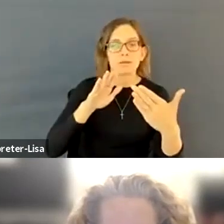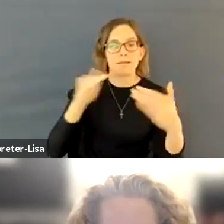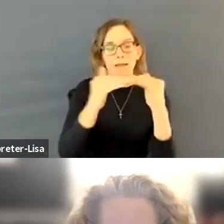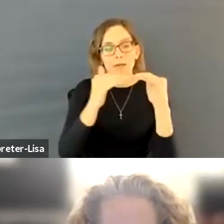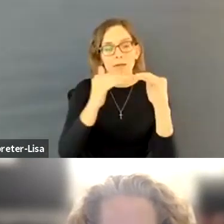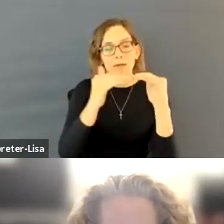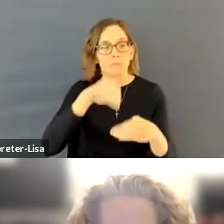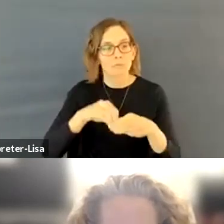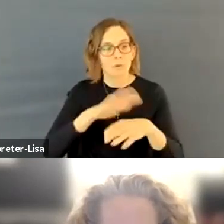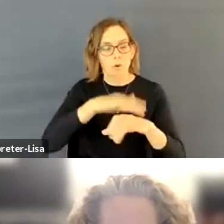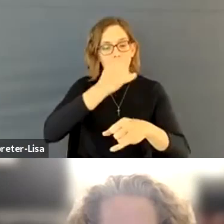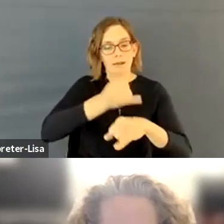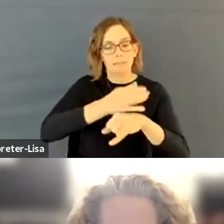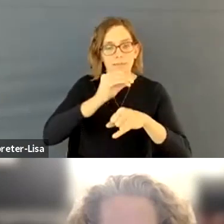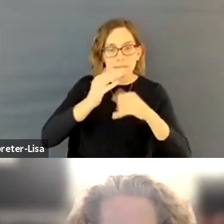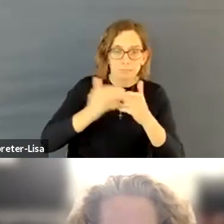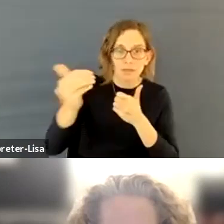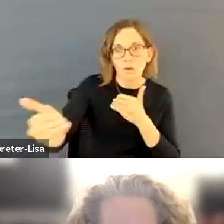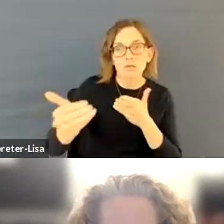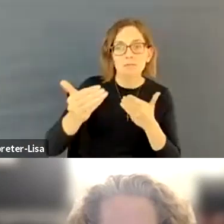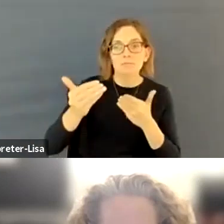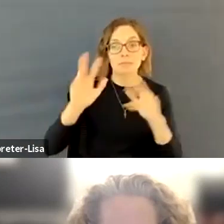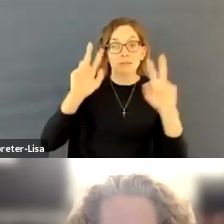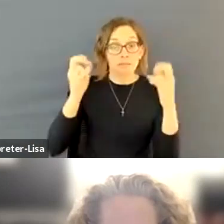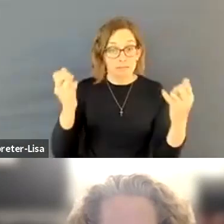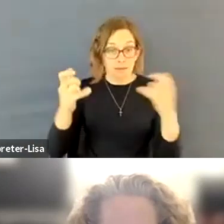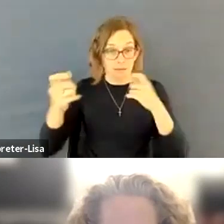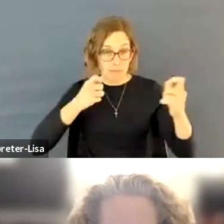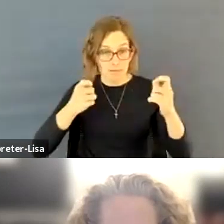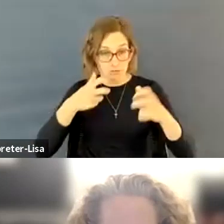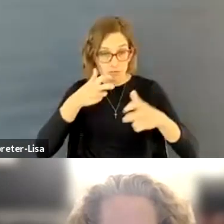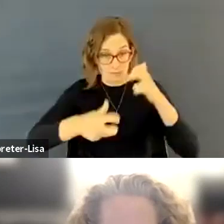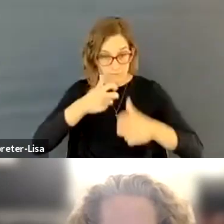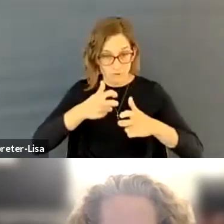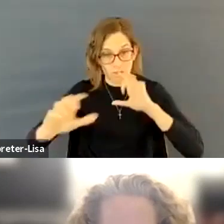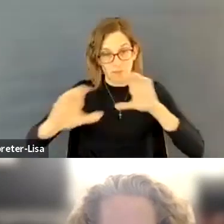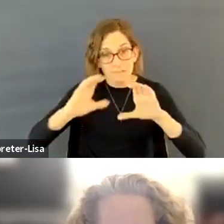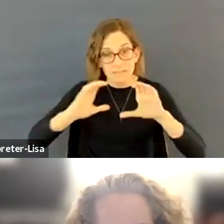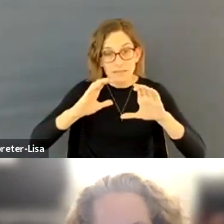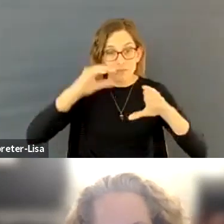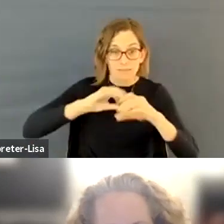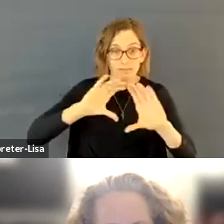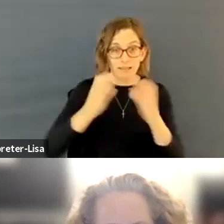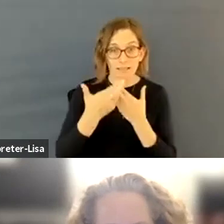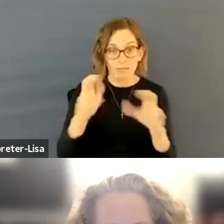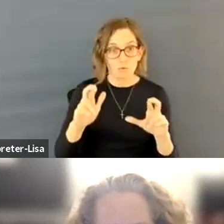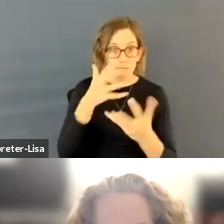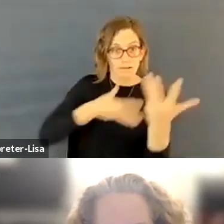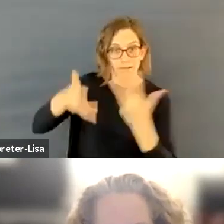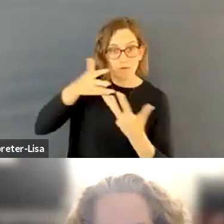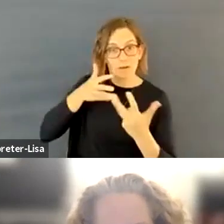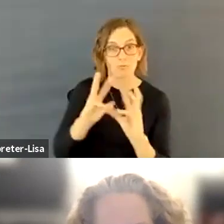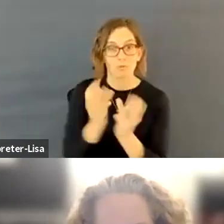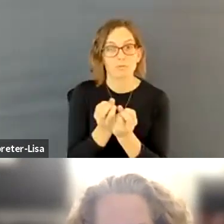beyond. Their topic today is Managing Difficult Conversations and Dynamics in the Classroom, an interactive workshop. The